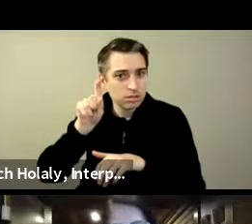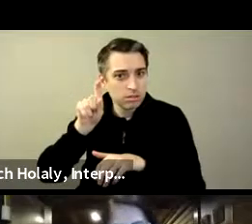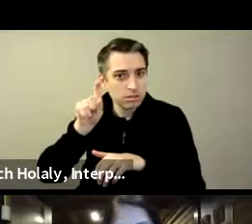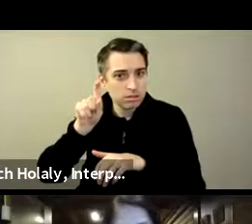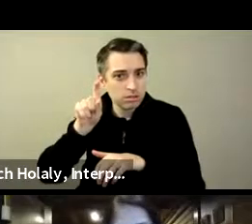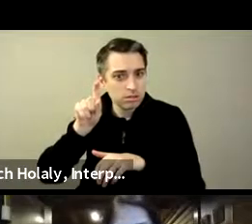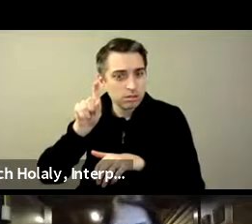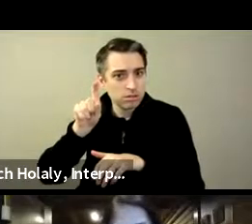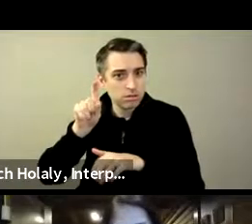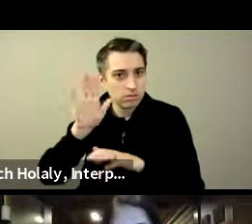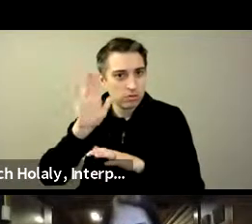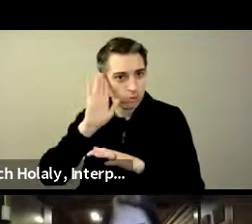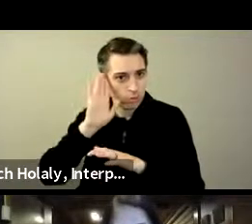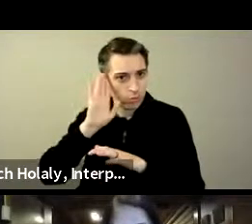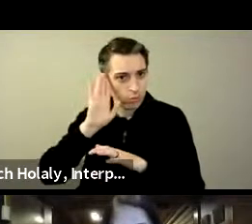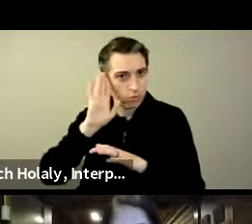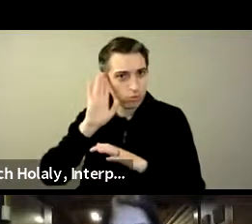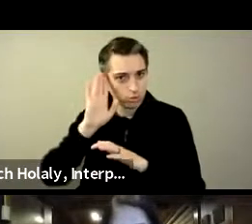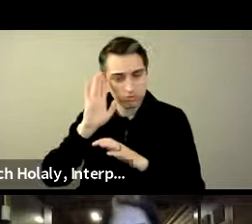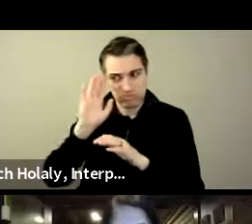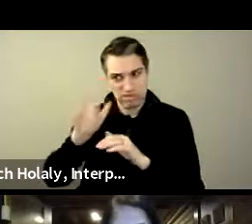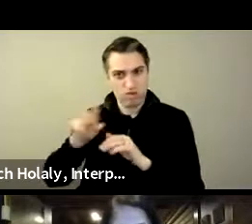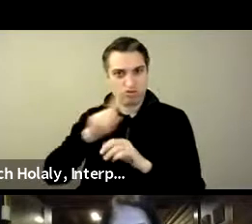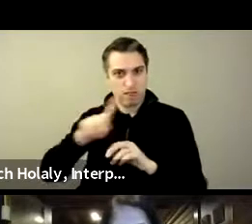depleted and reflected in the unemployment